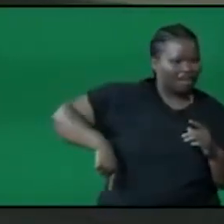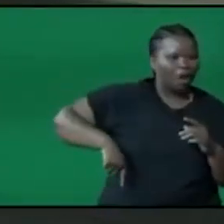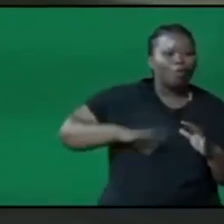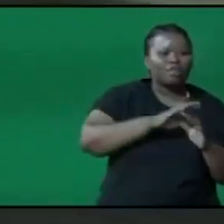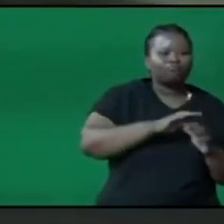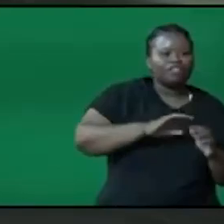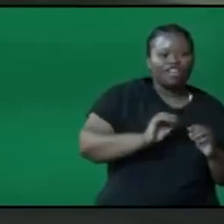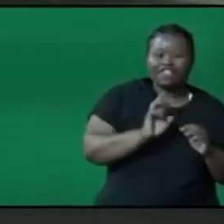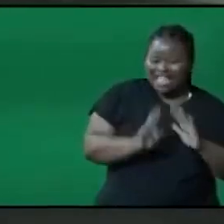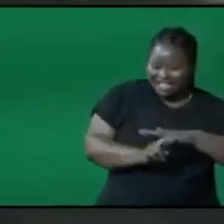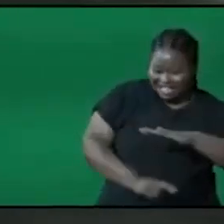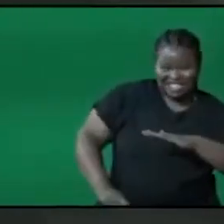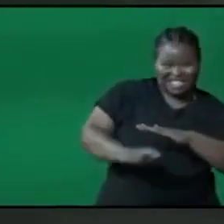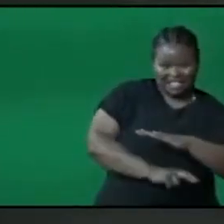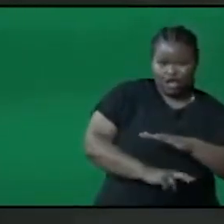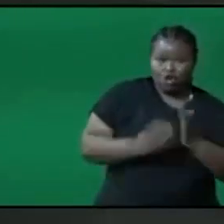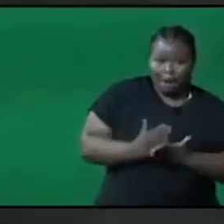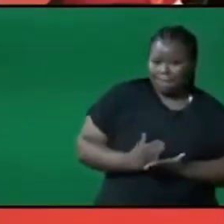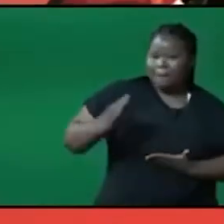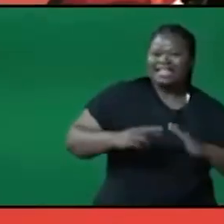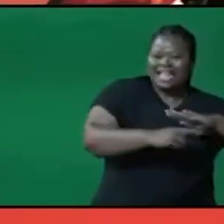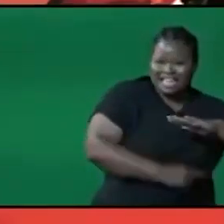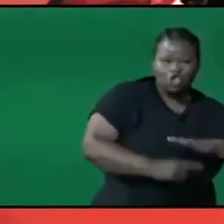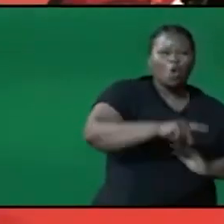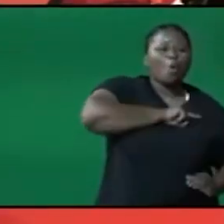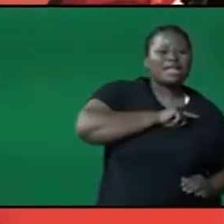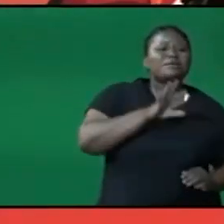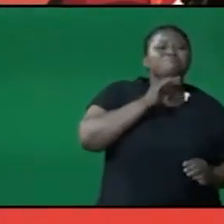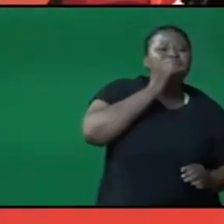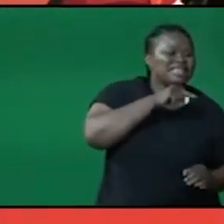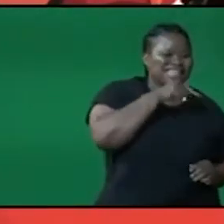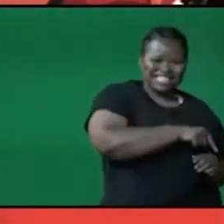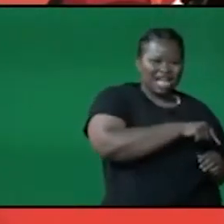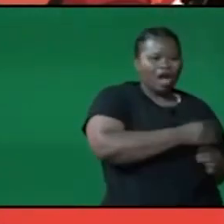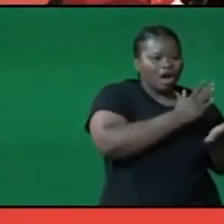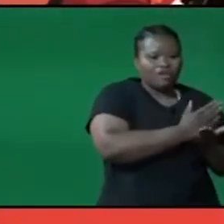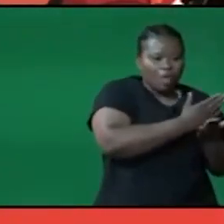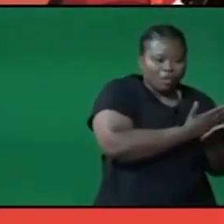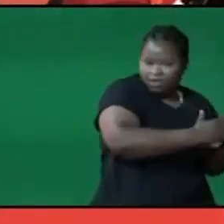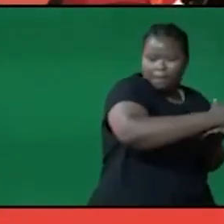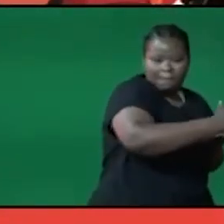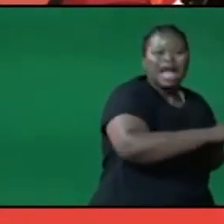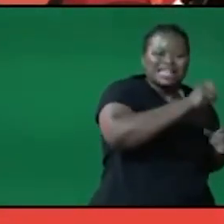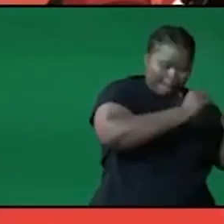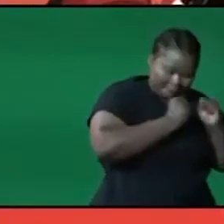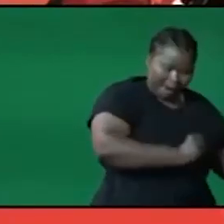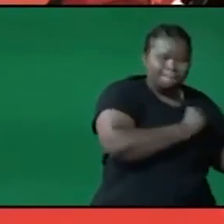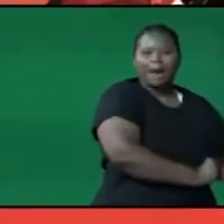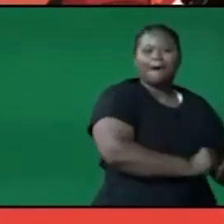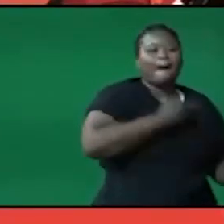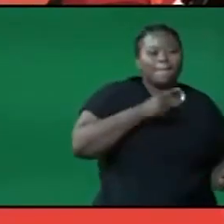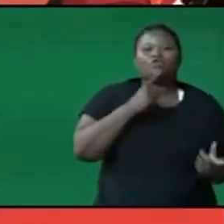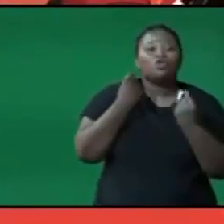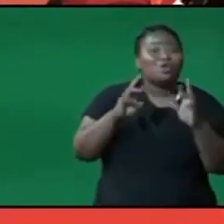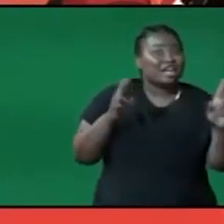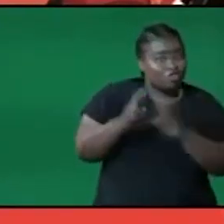regions. And doing away with the regions does not mean these regions are dissolved. They are still regions. You just took a